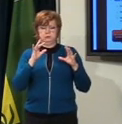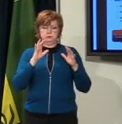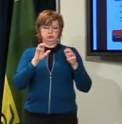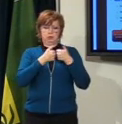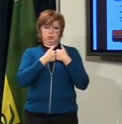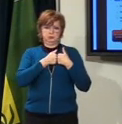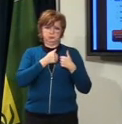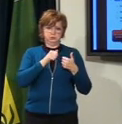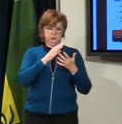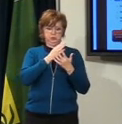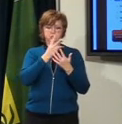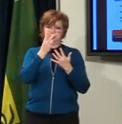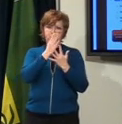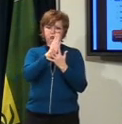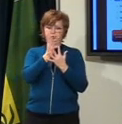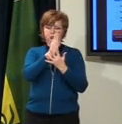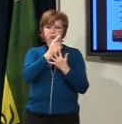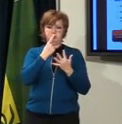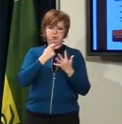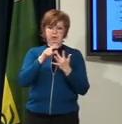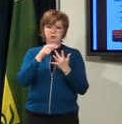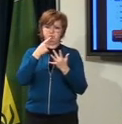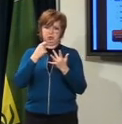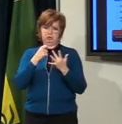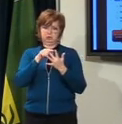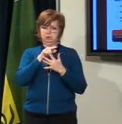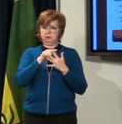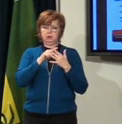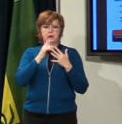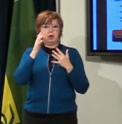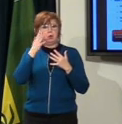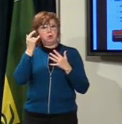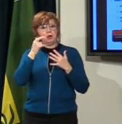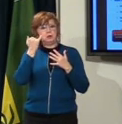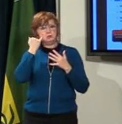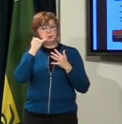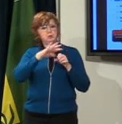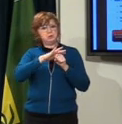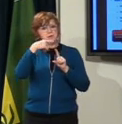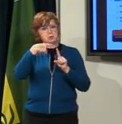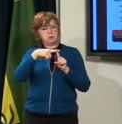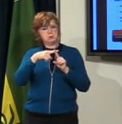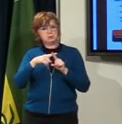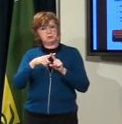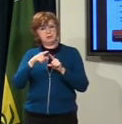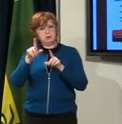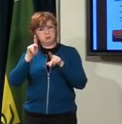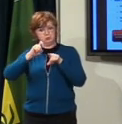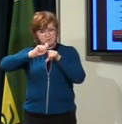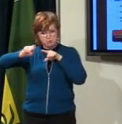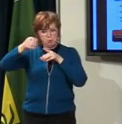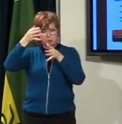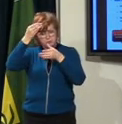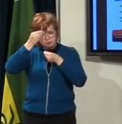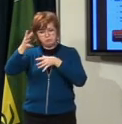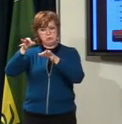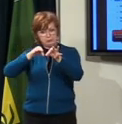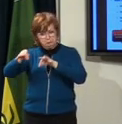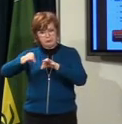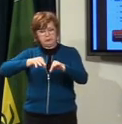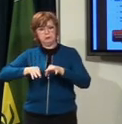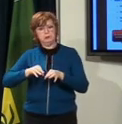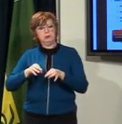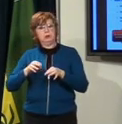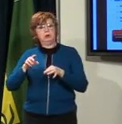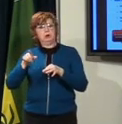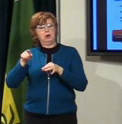and initial notification of contacts that must be performed by licensed and certified staff. And we're falling short in